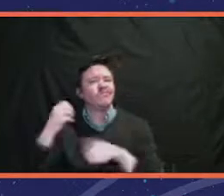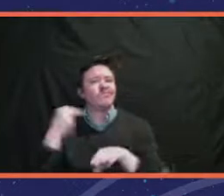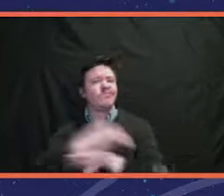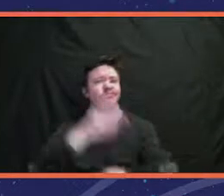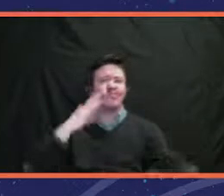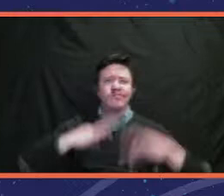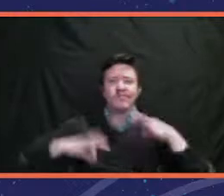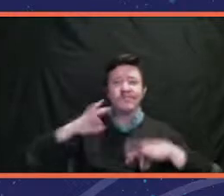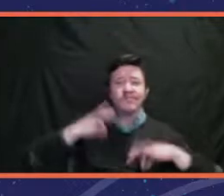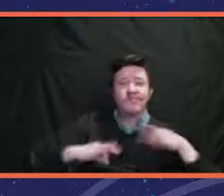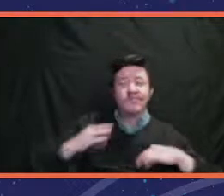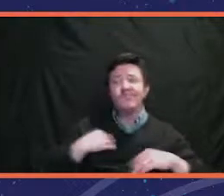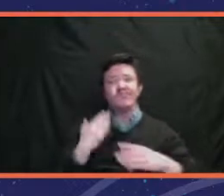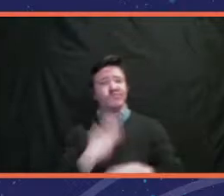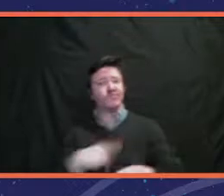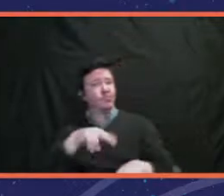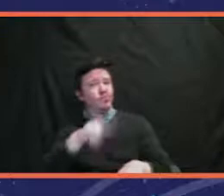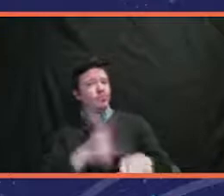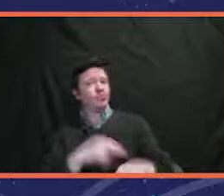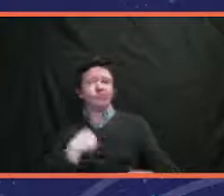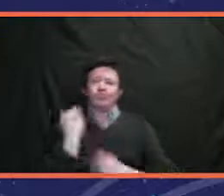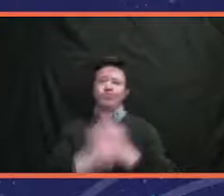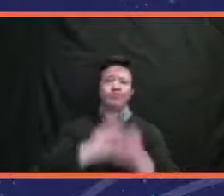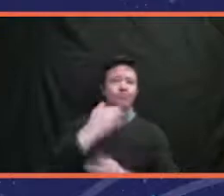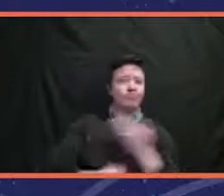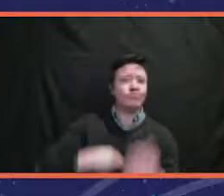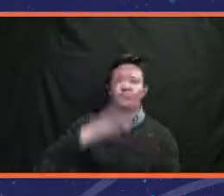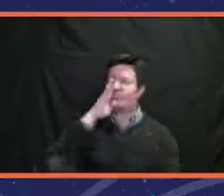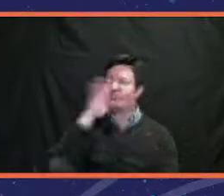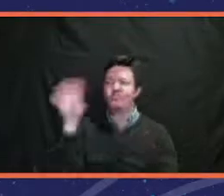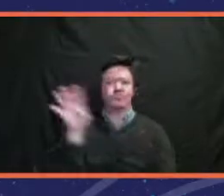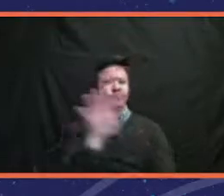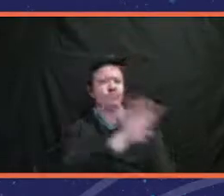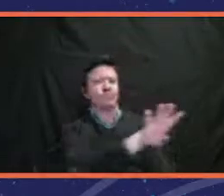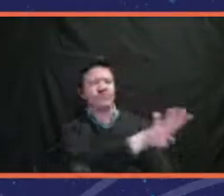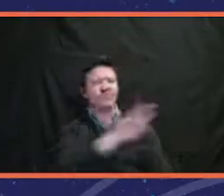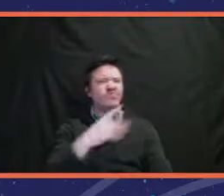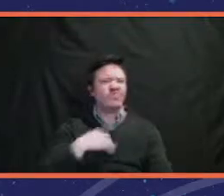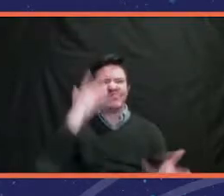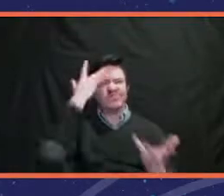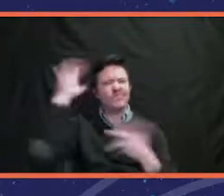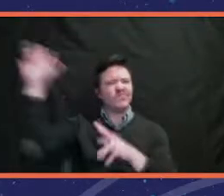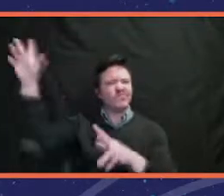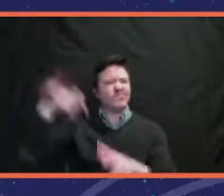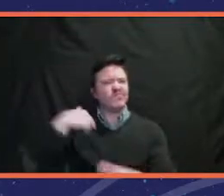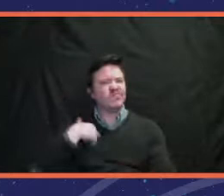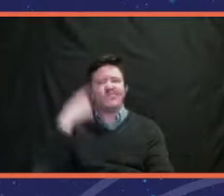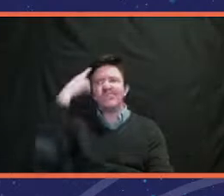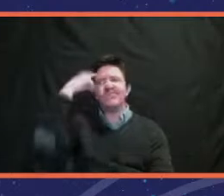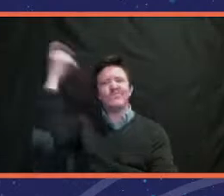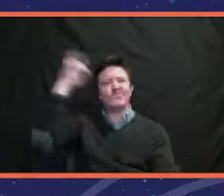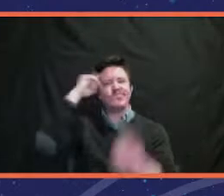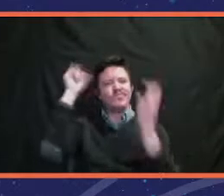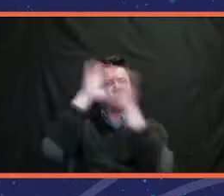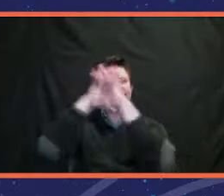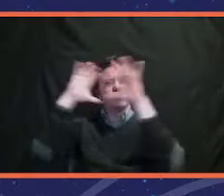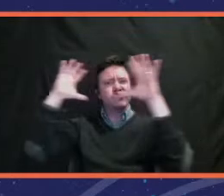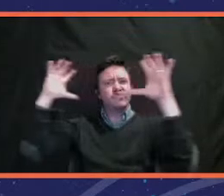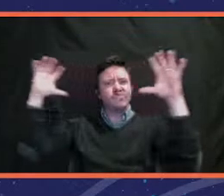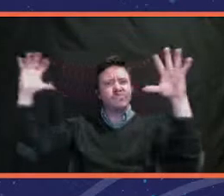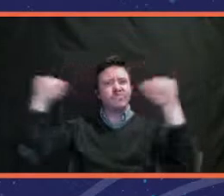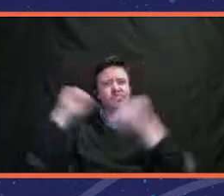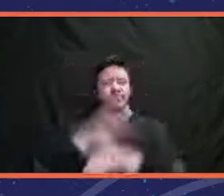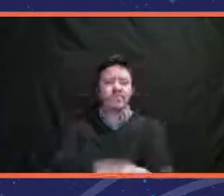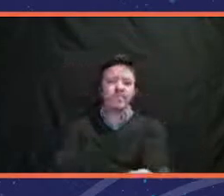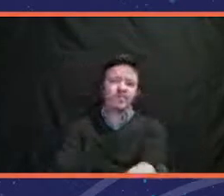normal was minding, my business is futurable. But that's delusional, it ain't suitable. I like to dream like a scene, let's describe the inscrutable. I break cages